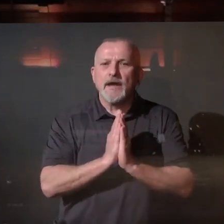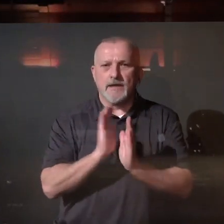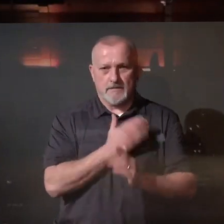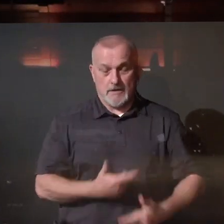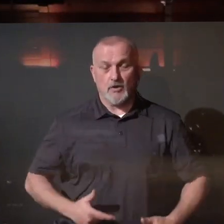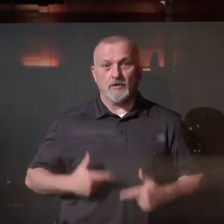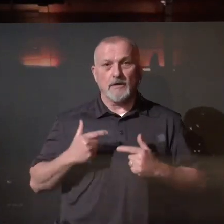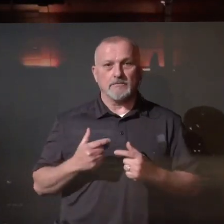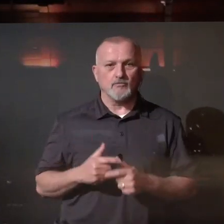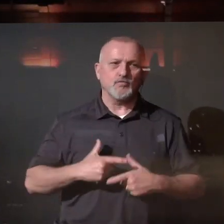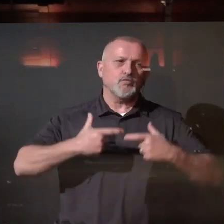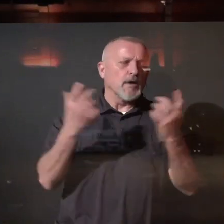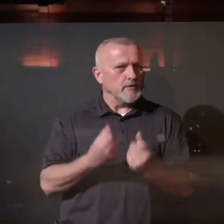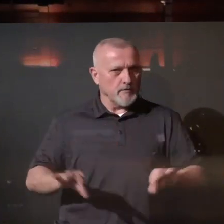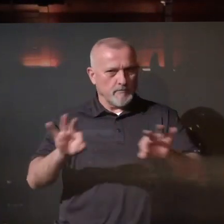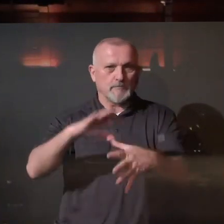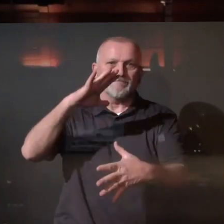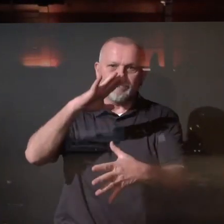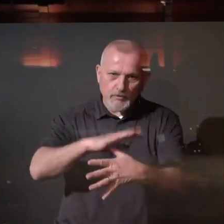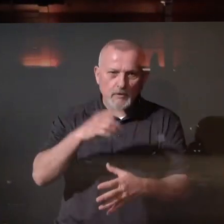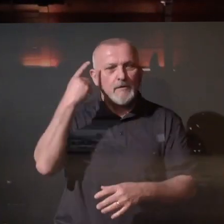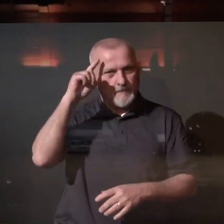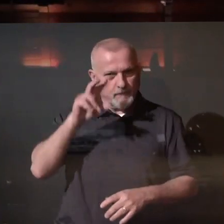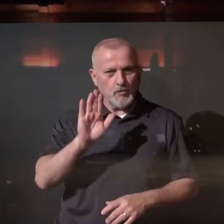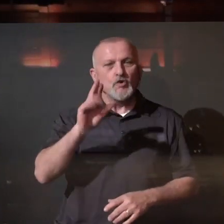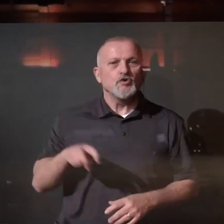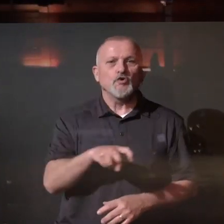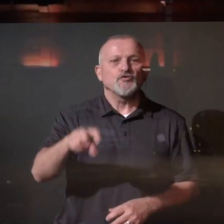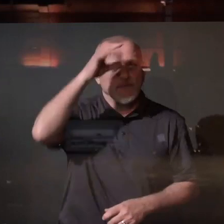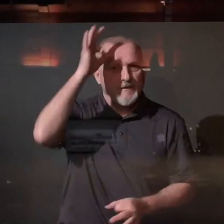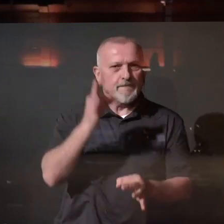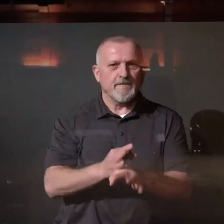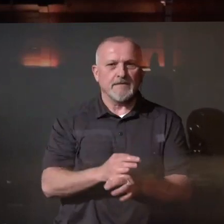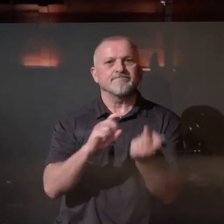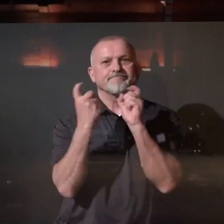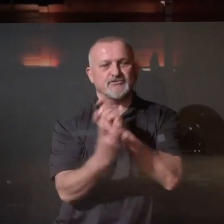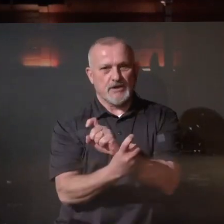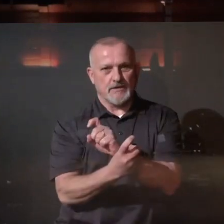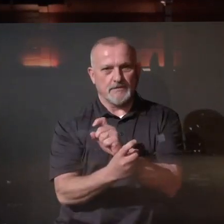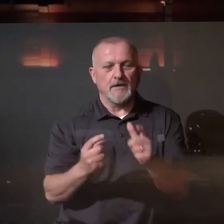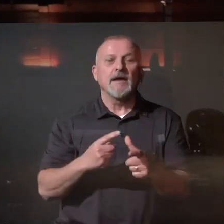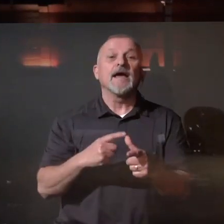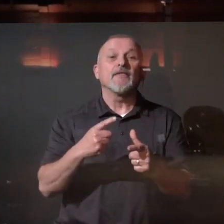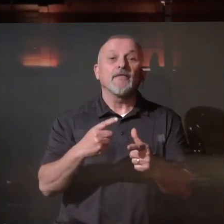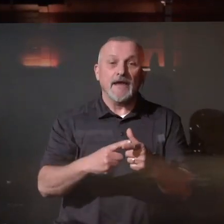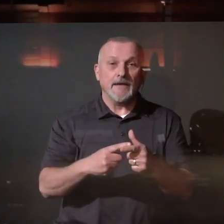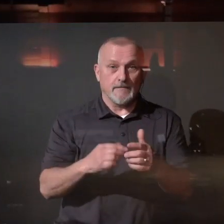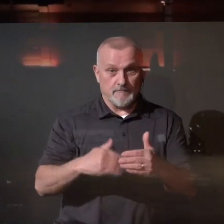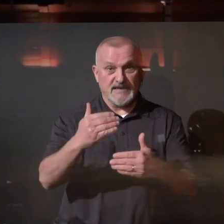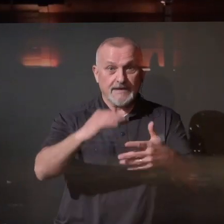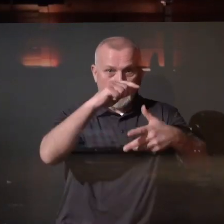so important to have a successful, memorable, life-changing journey of faith. Then we moved on from that point, and we went down the road